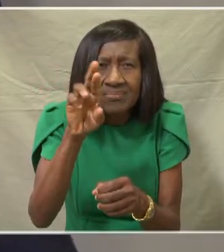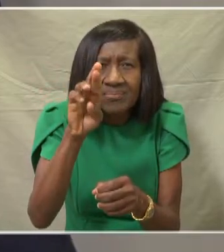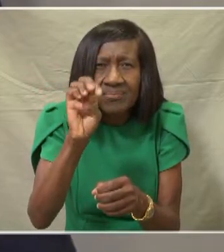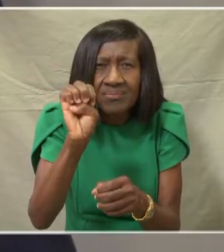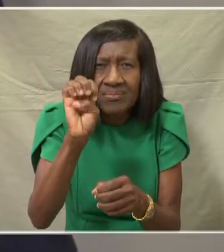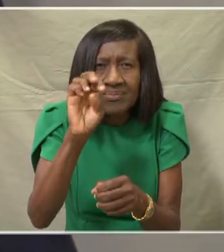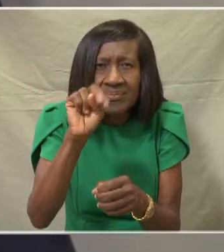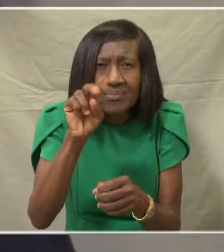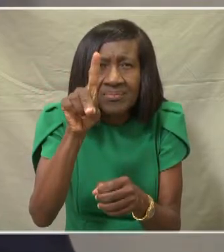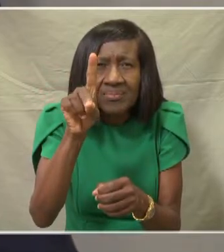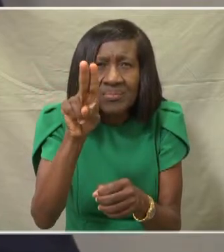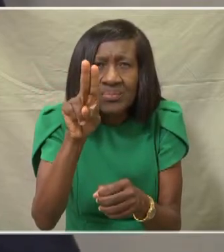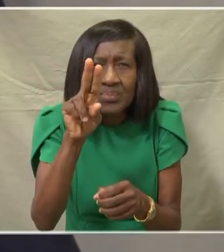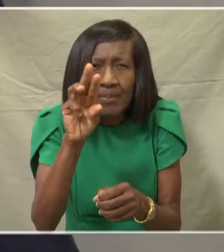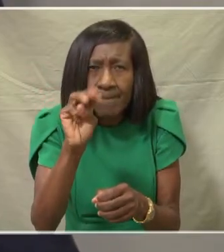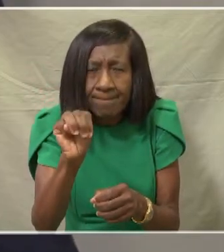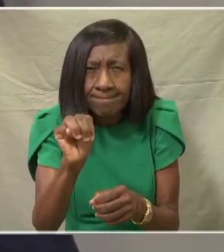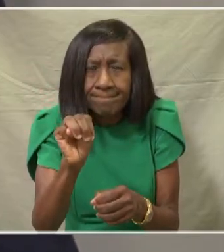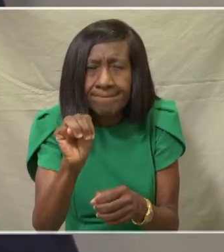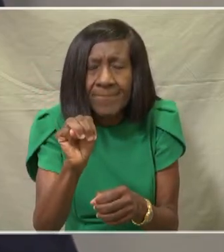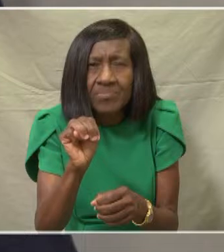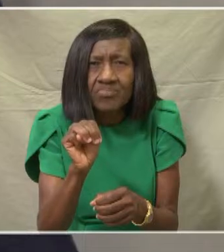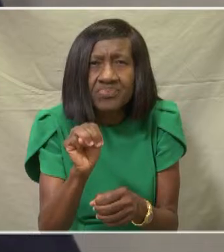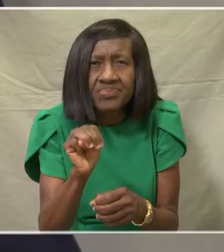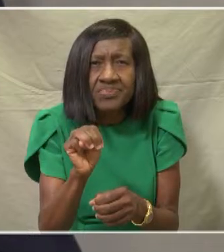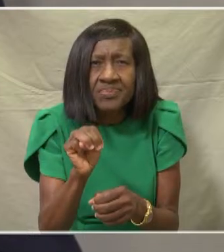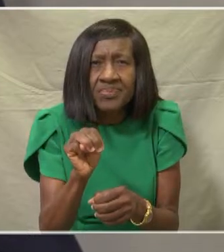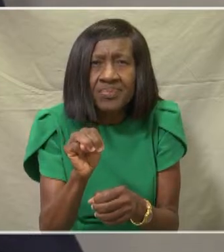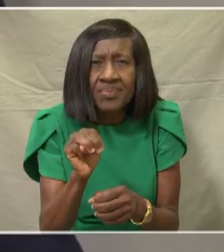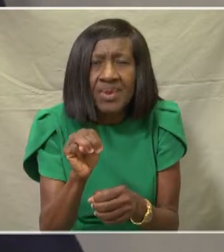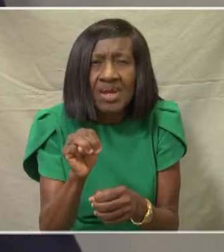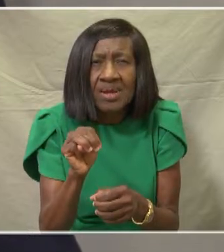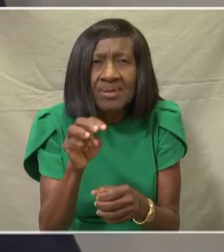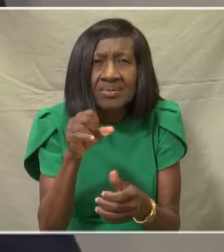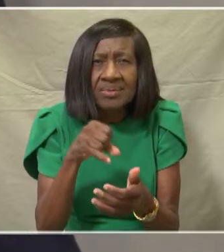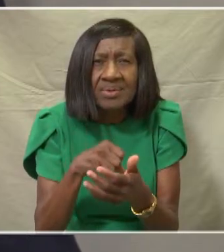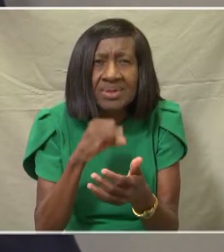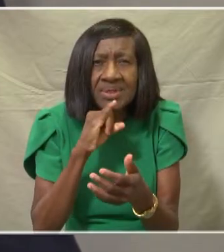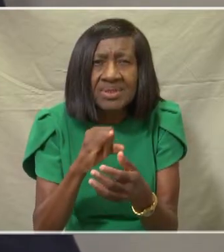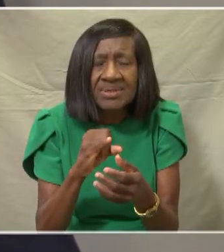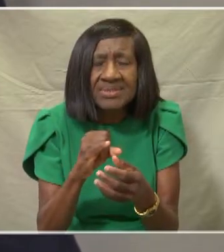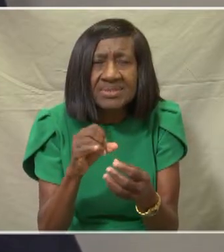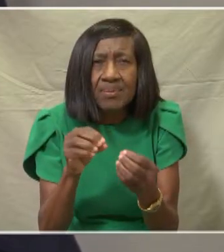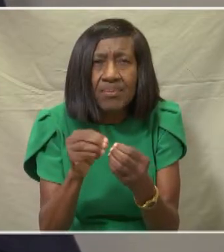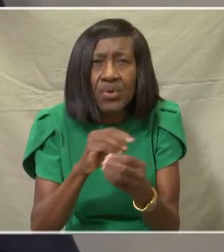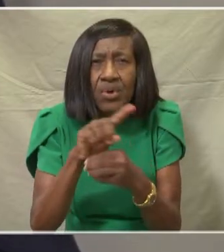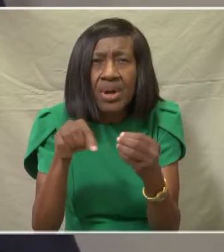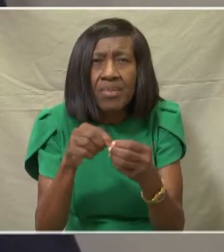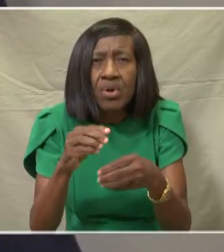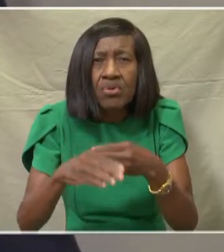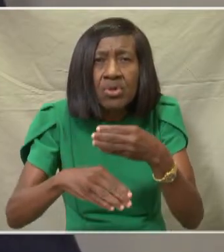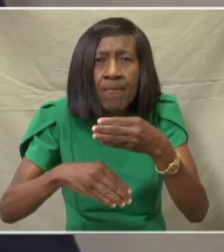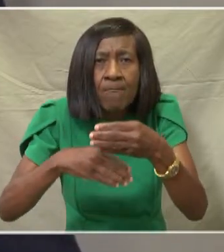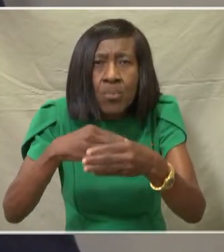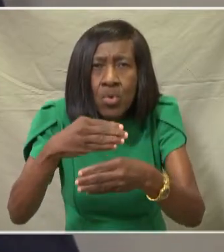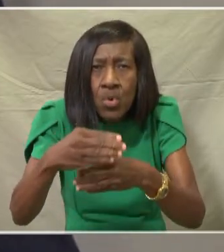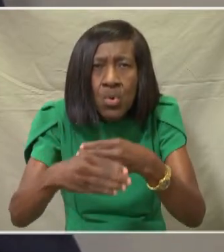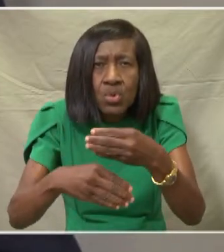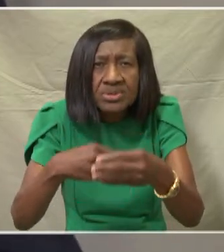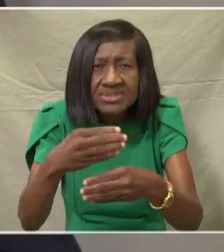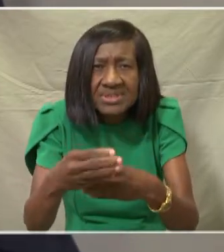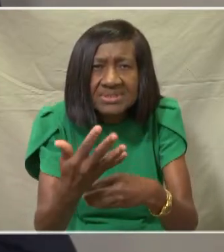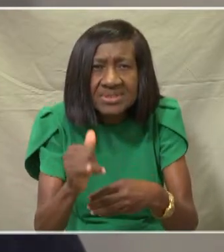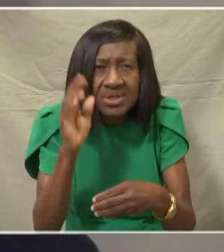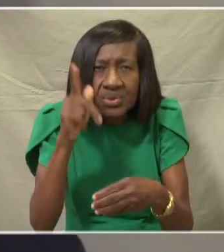political drivers behind those referenda. So it's more about that process itself. So that's what we will be looking at.